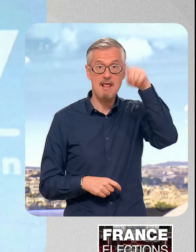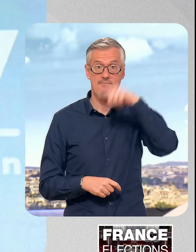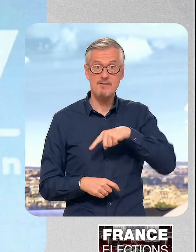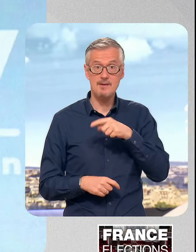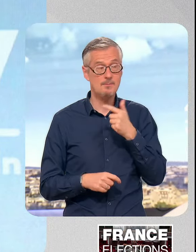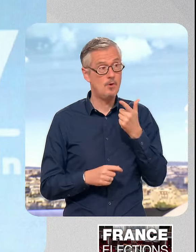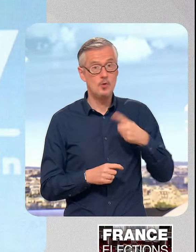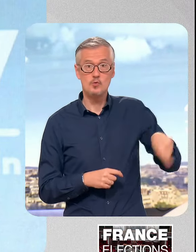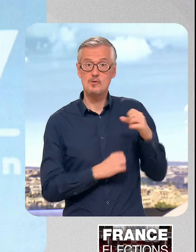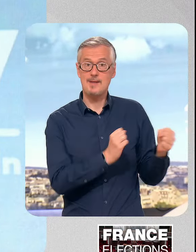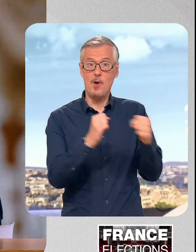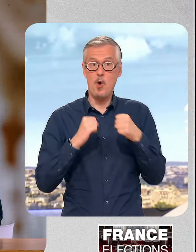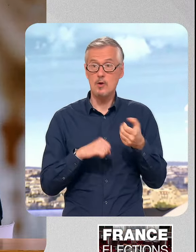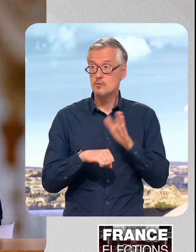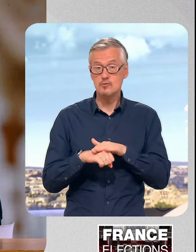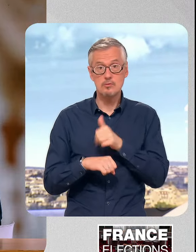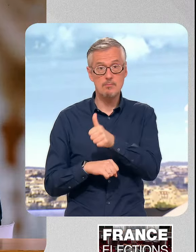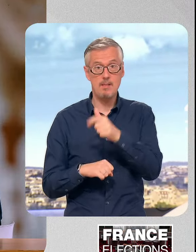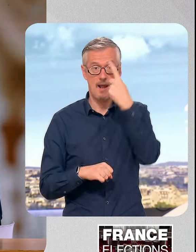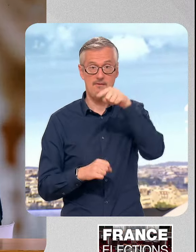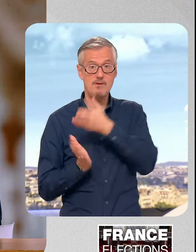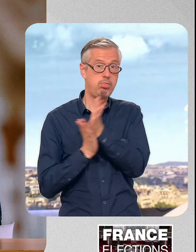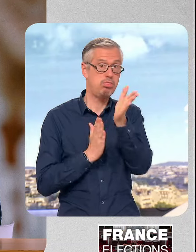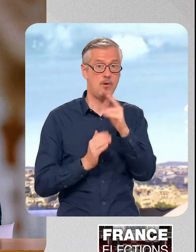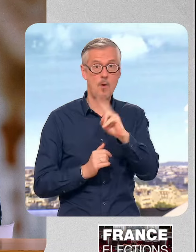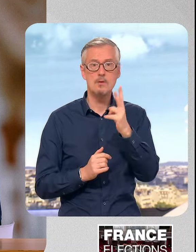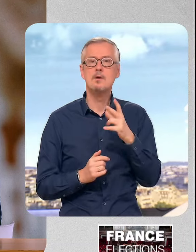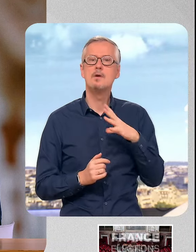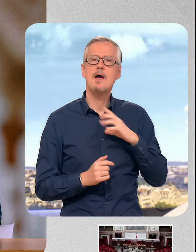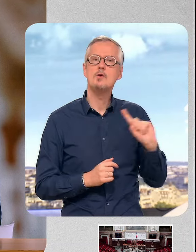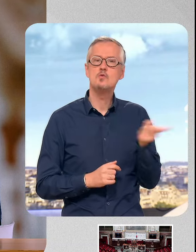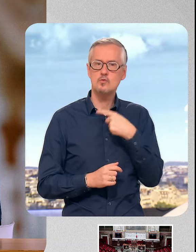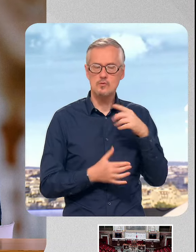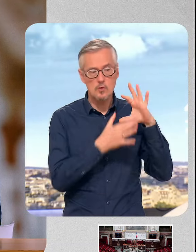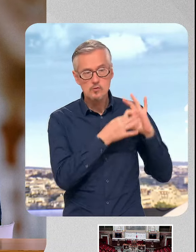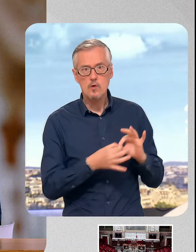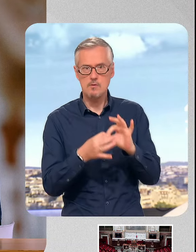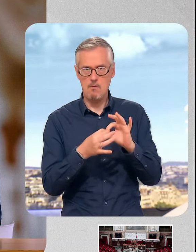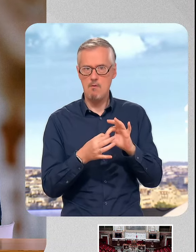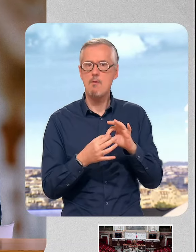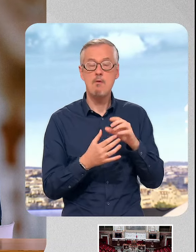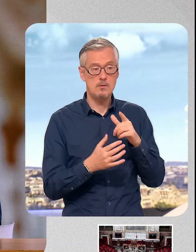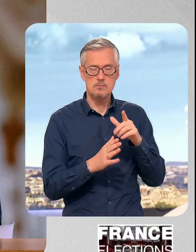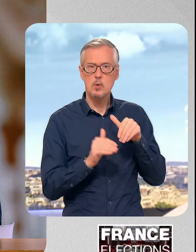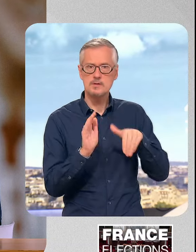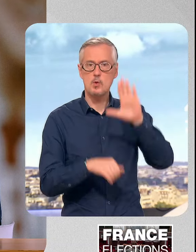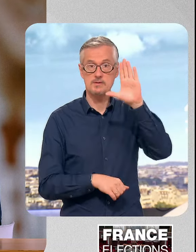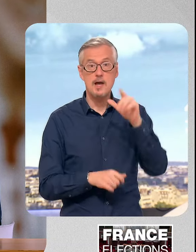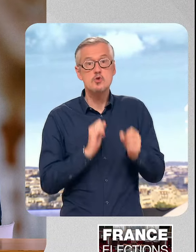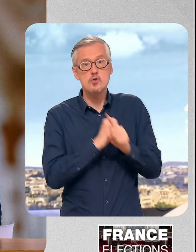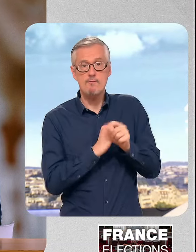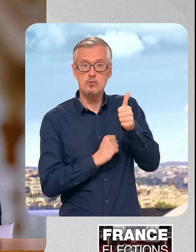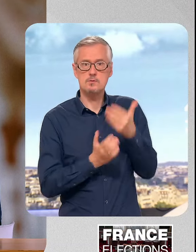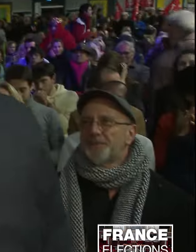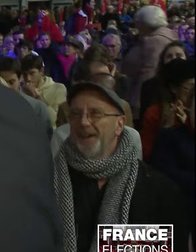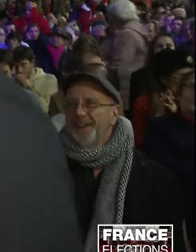We have backed our outgoing MPs except for one, due to sexist or sexual violence. They have done the opposite, and that is not